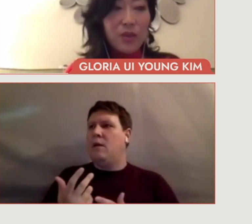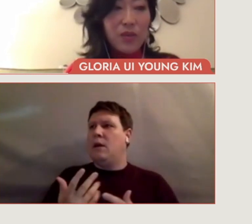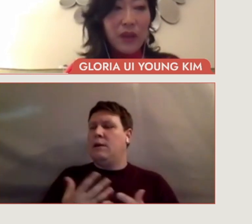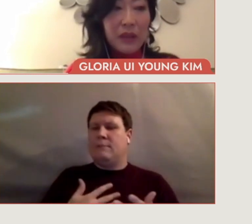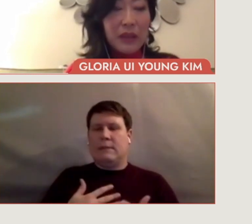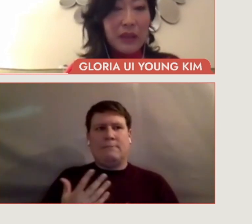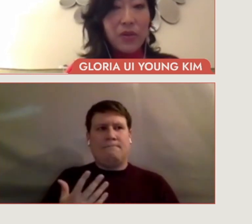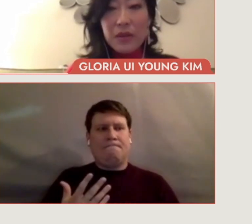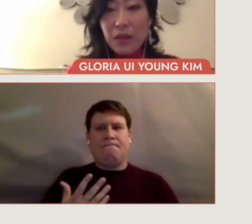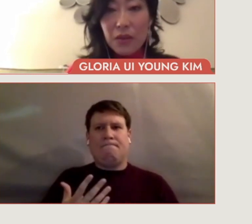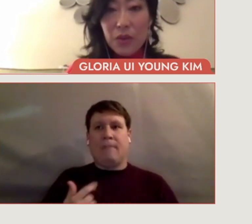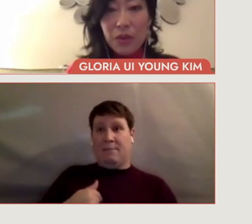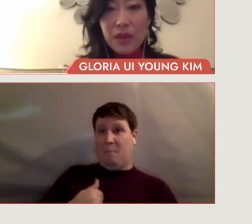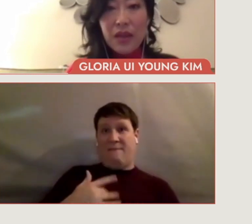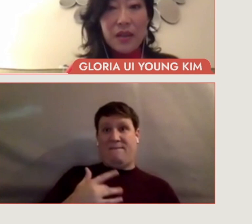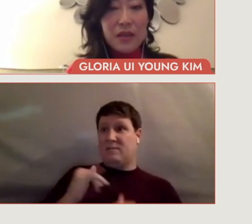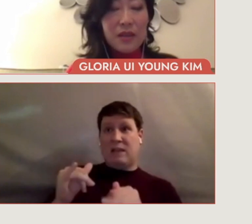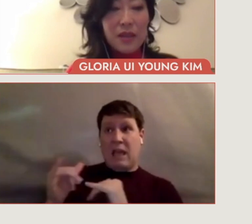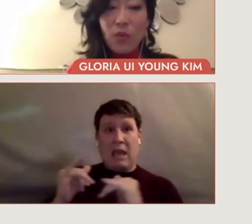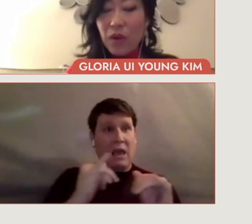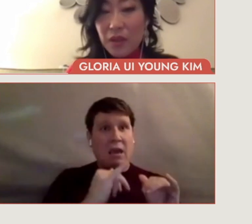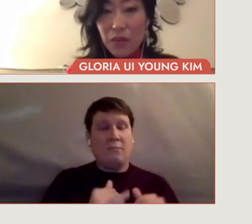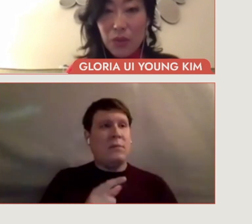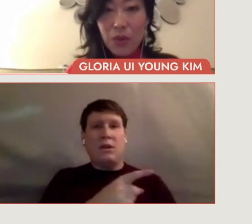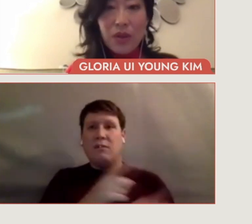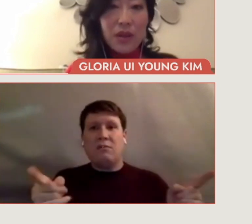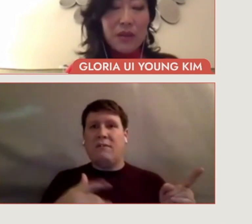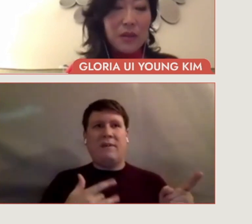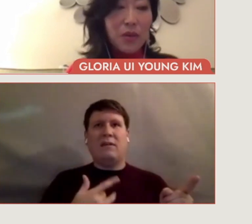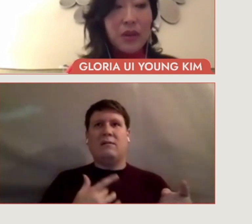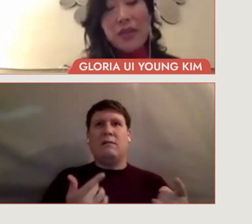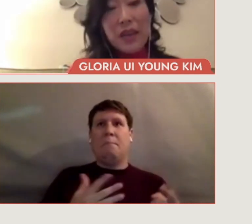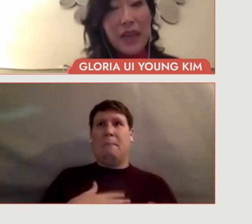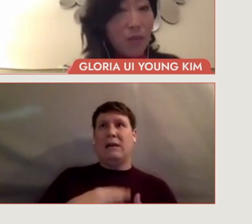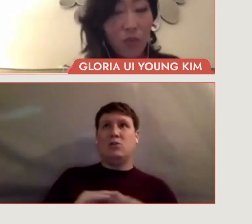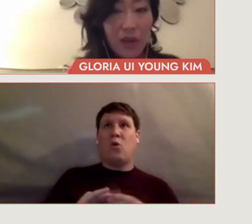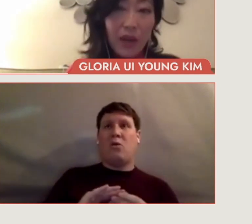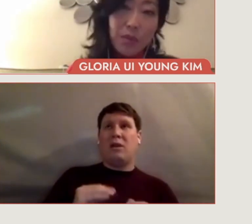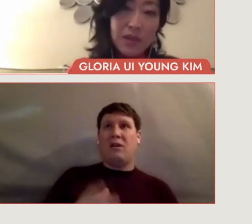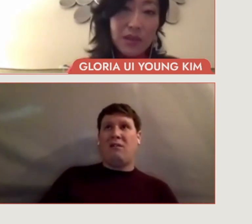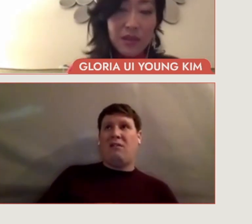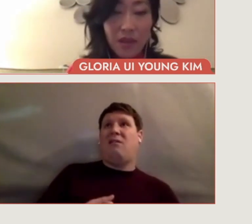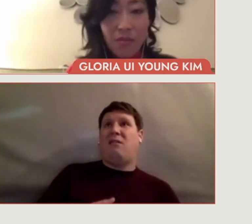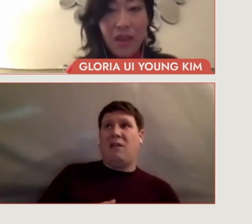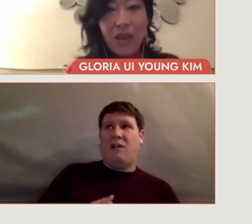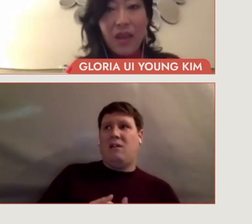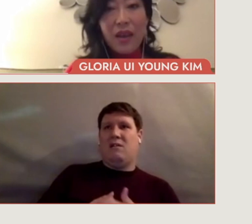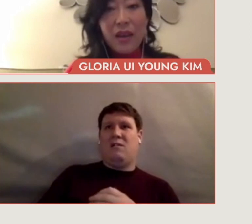and who felt like they couldn't tell their story and didn't want to tell their story and couldn't even name what had happened to